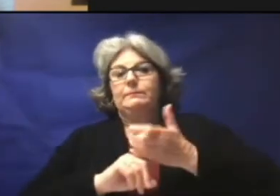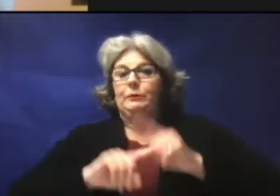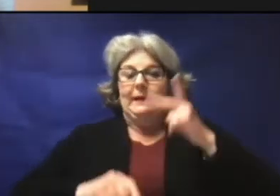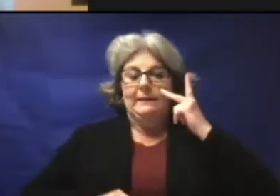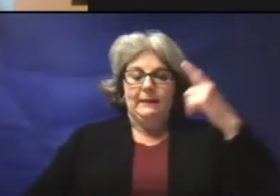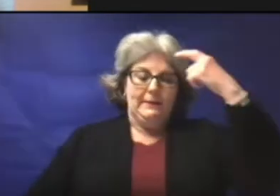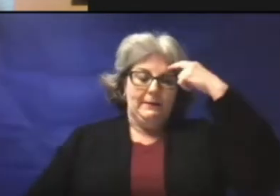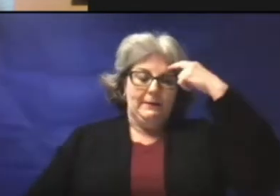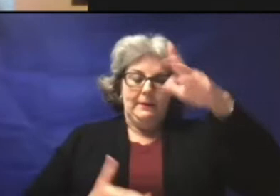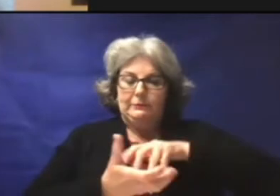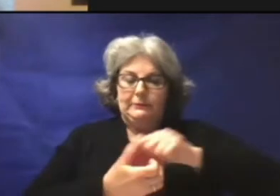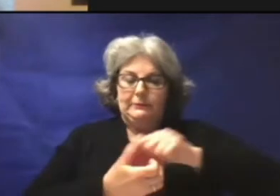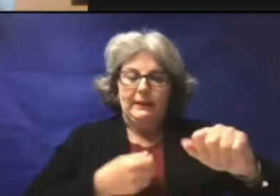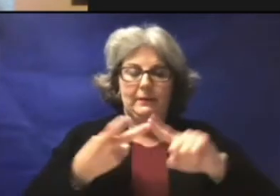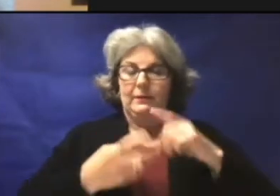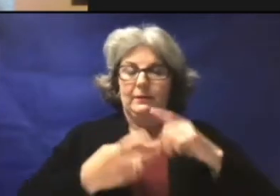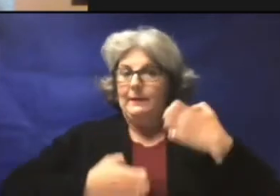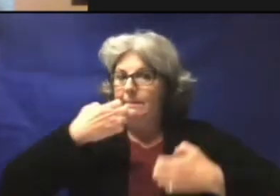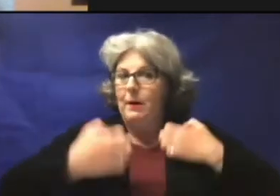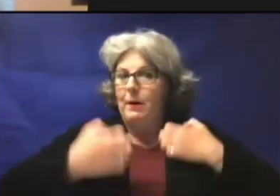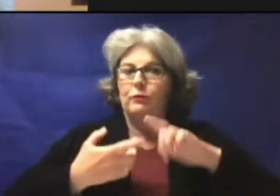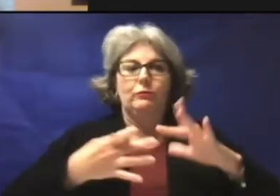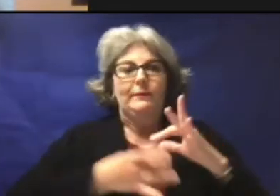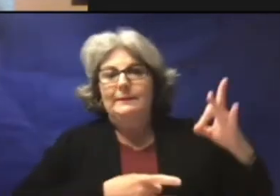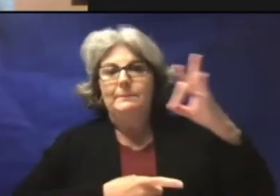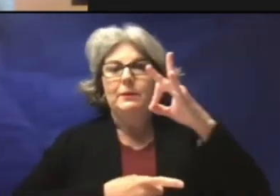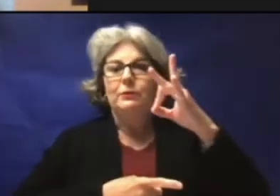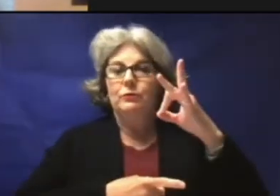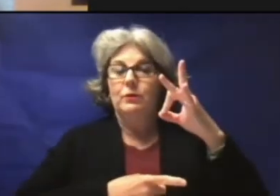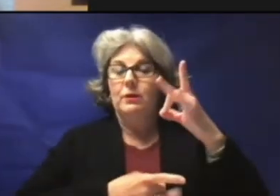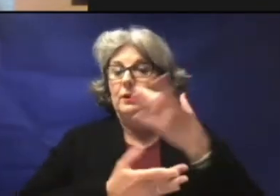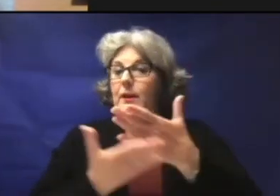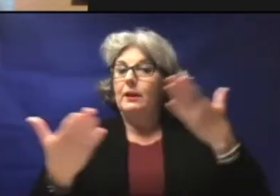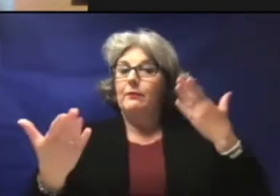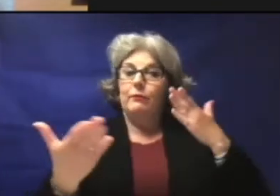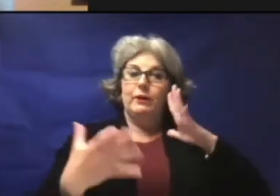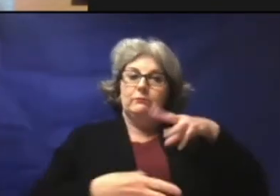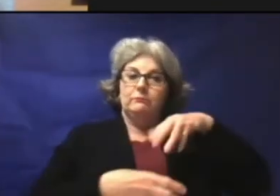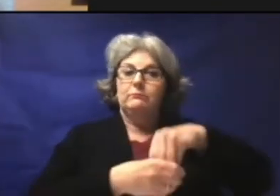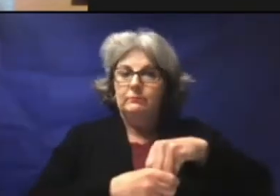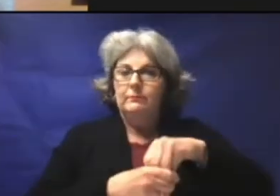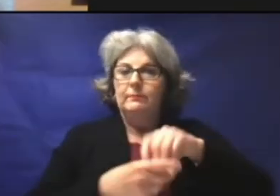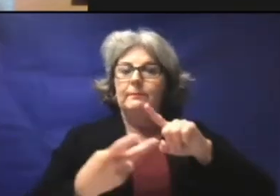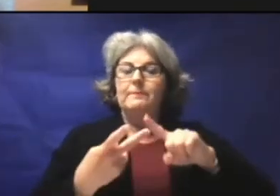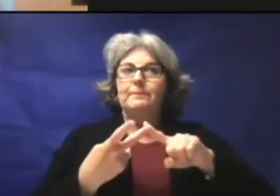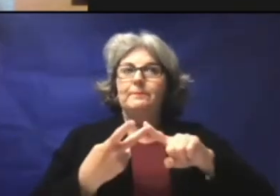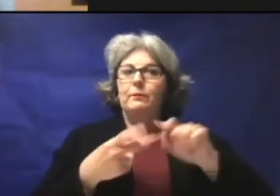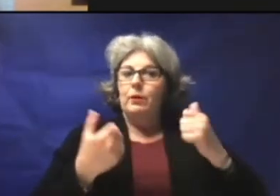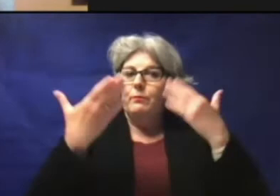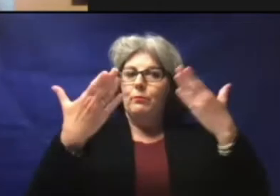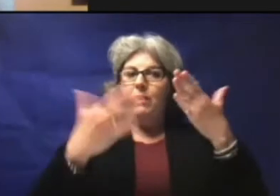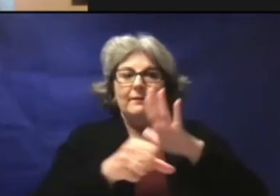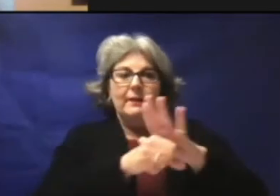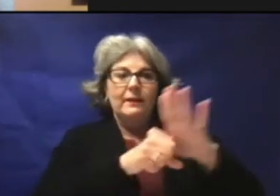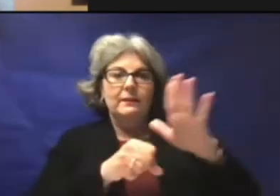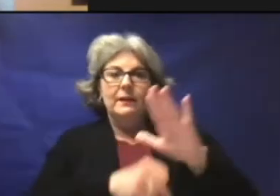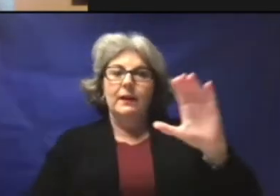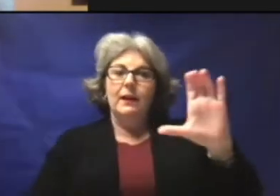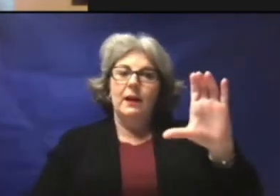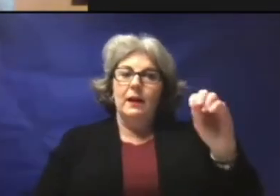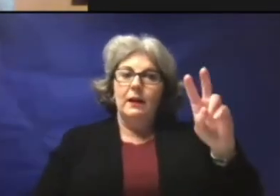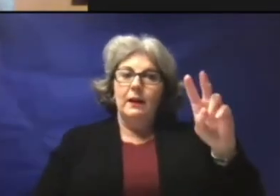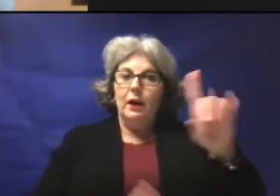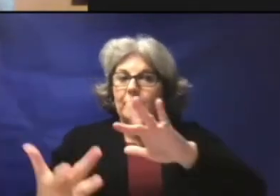mental, emotional, spiritual. And if we don't tap into that, if we don't, provide adequate COVID outreach, if we don't